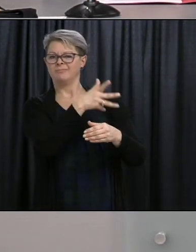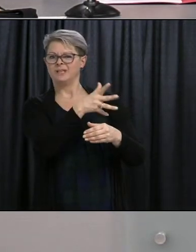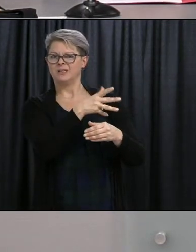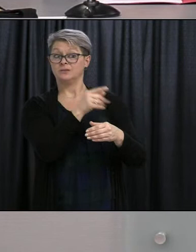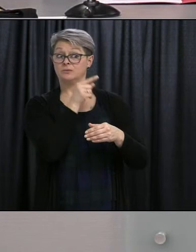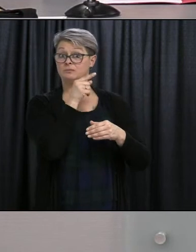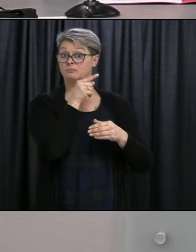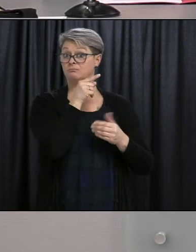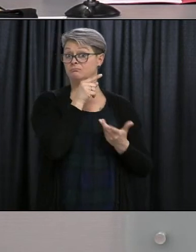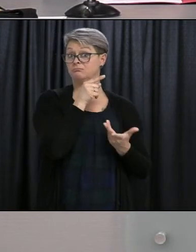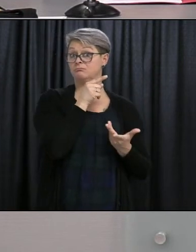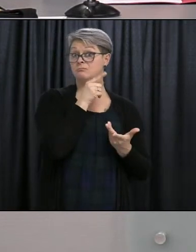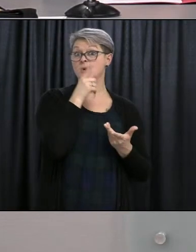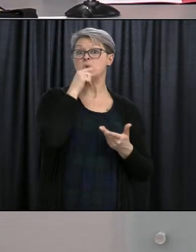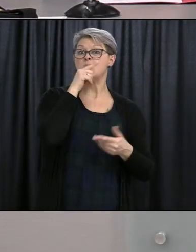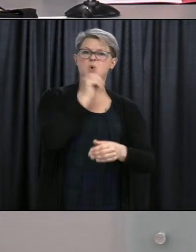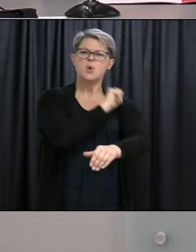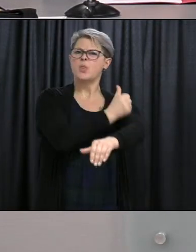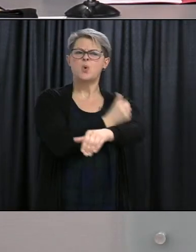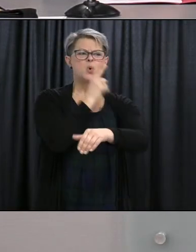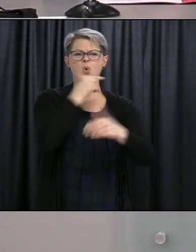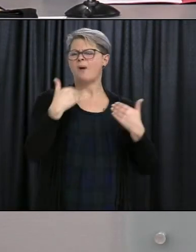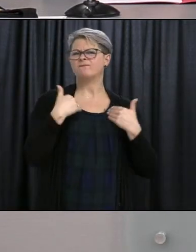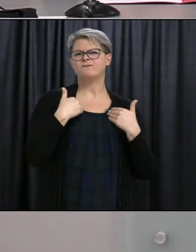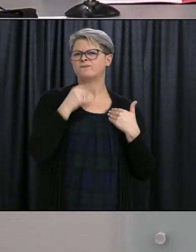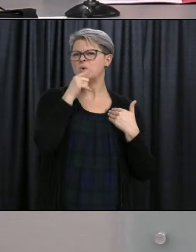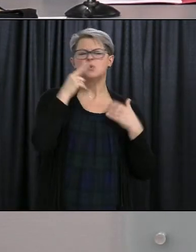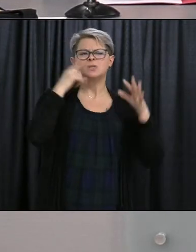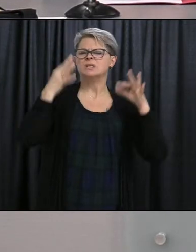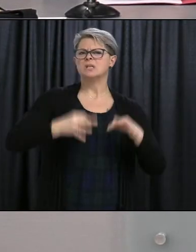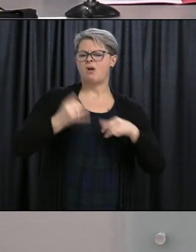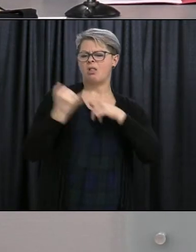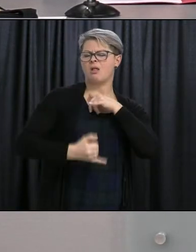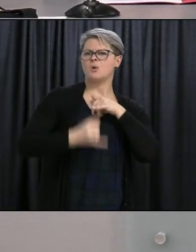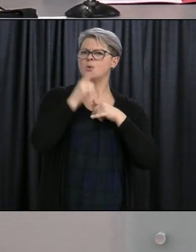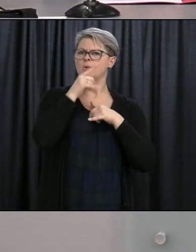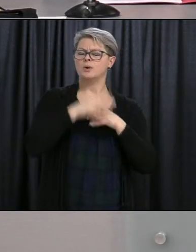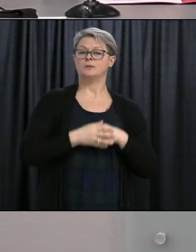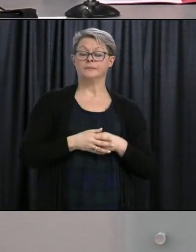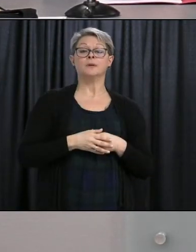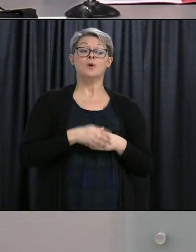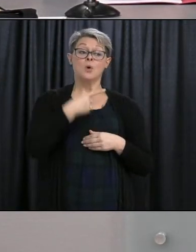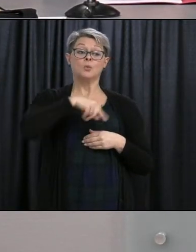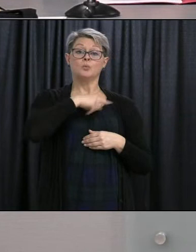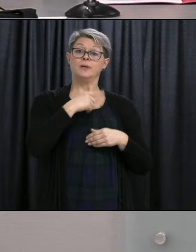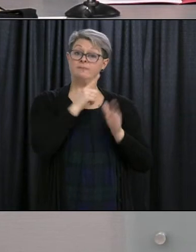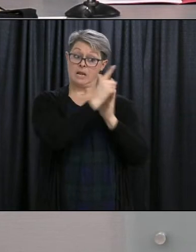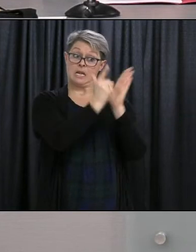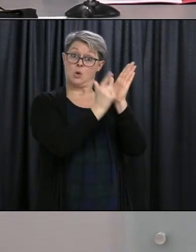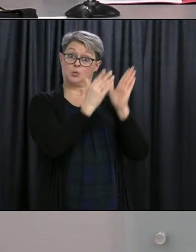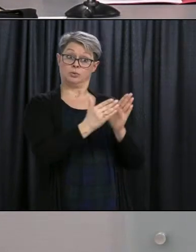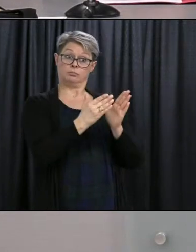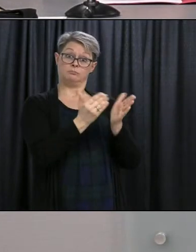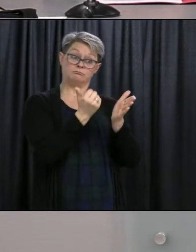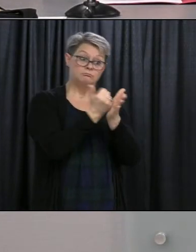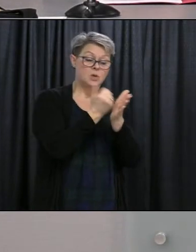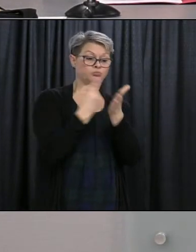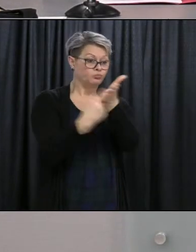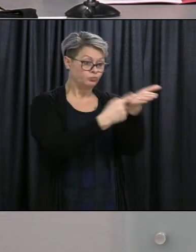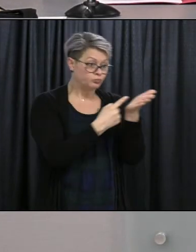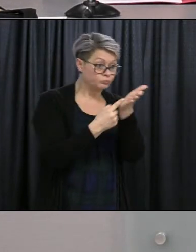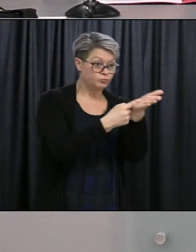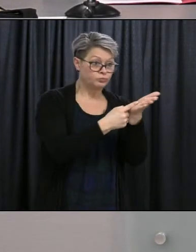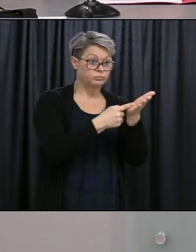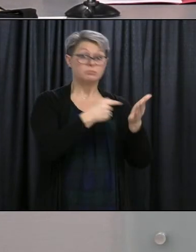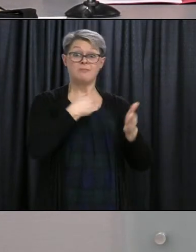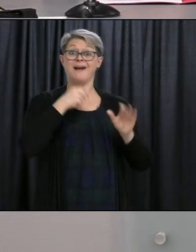idea? Is that still your view? We've had a legal opinion on that, and it is that I do not have the authority to shut